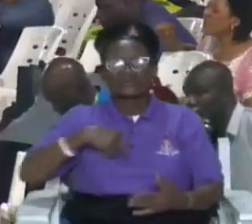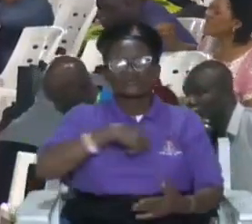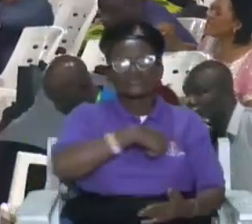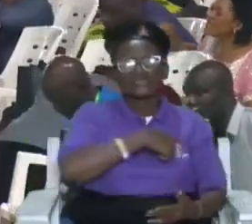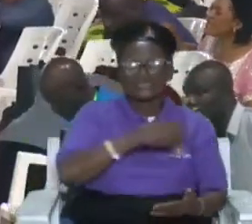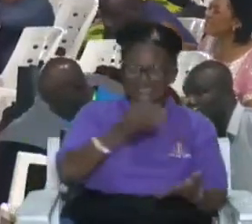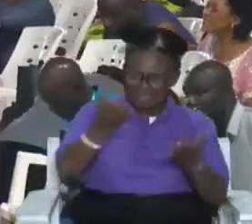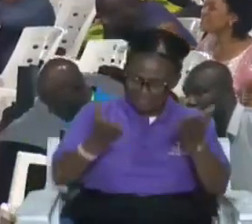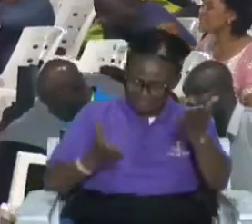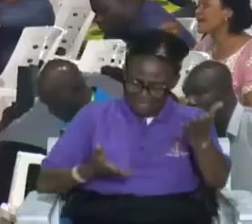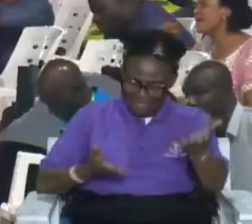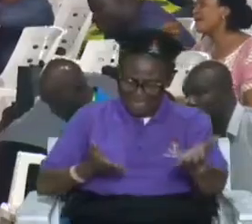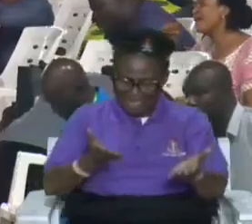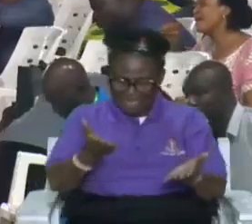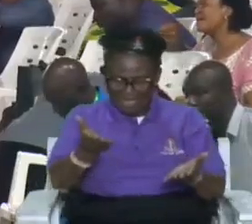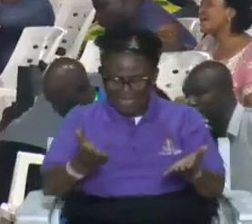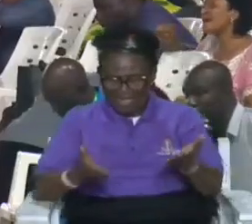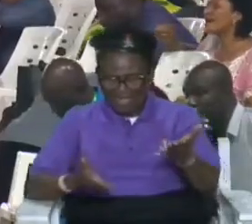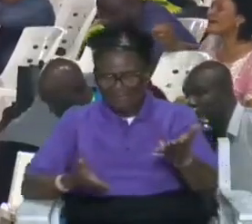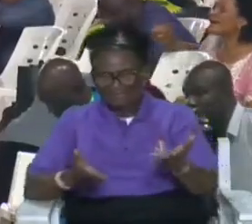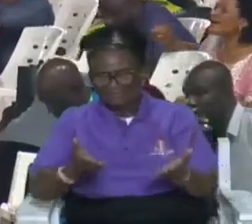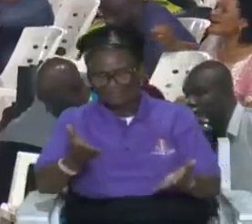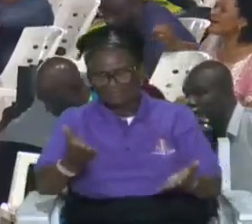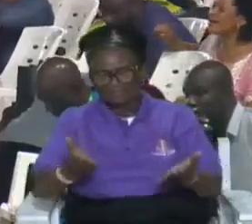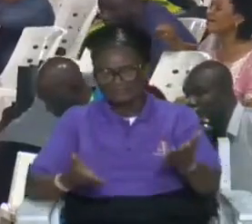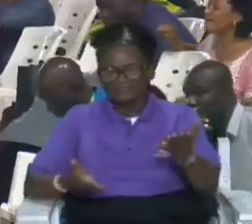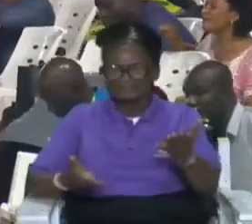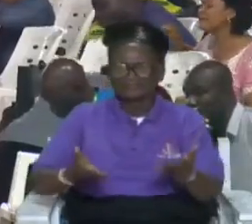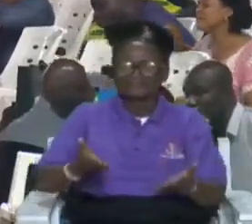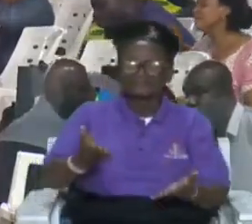we serve.